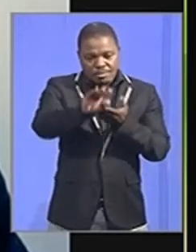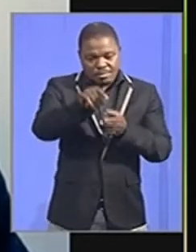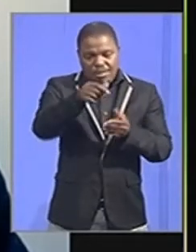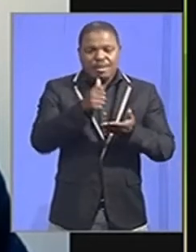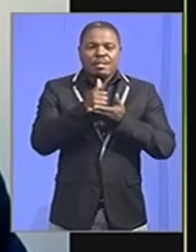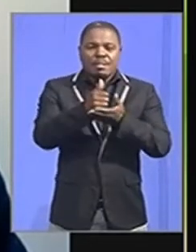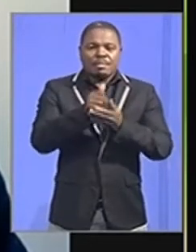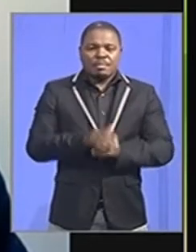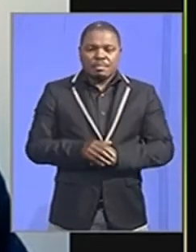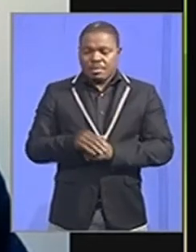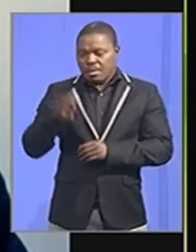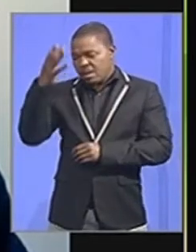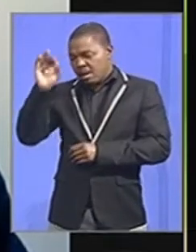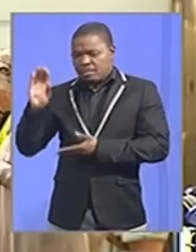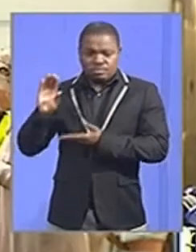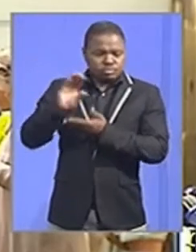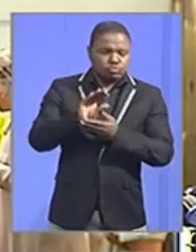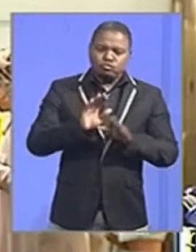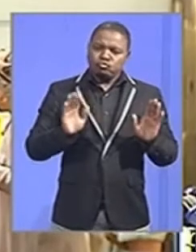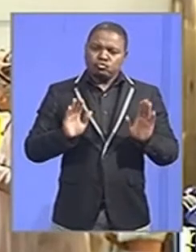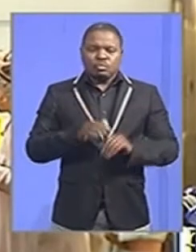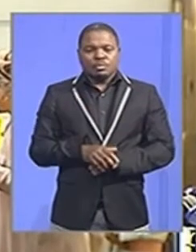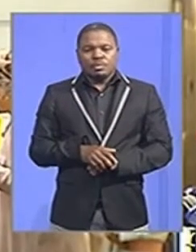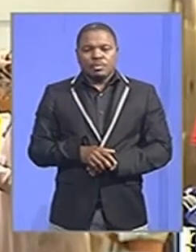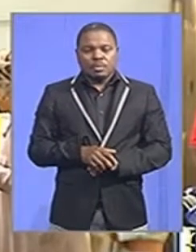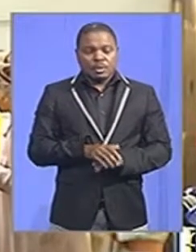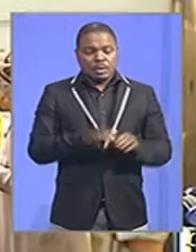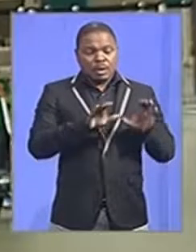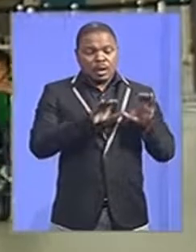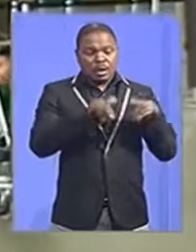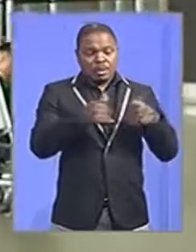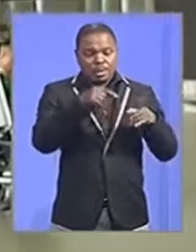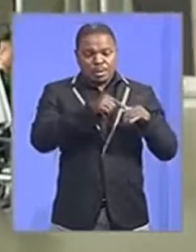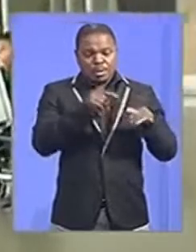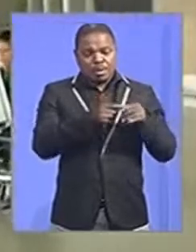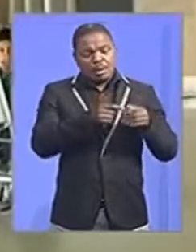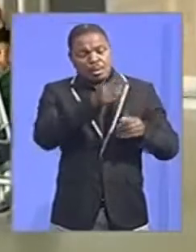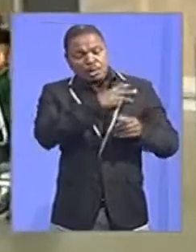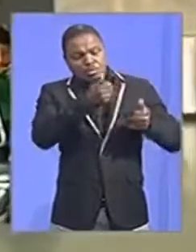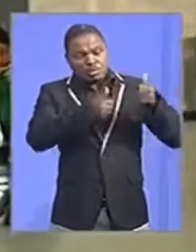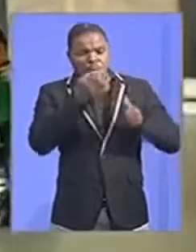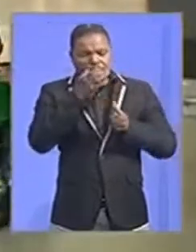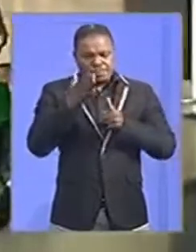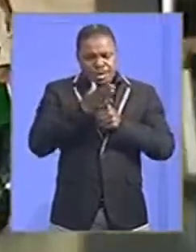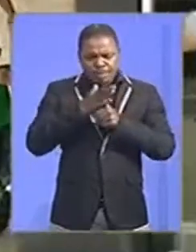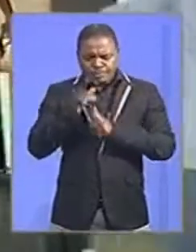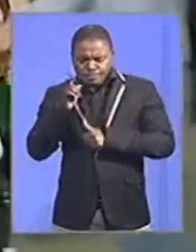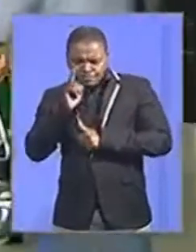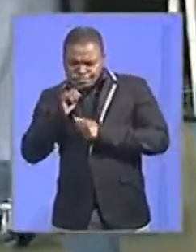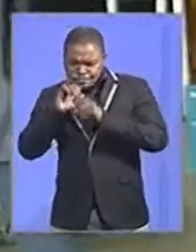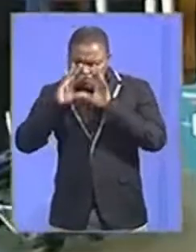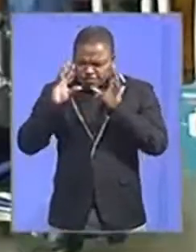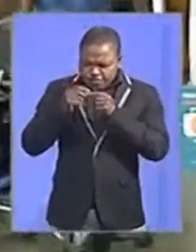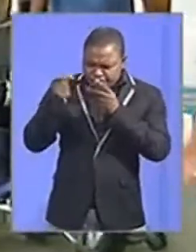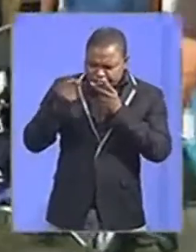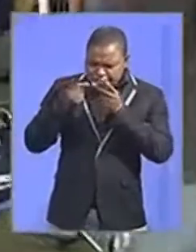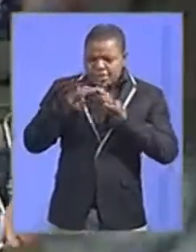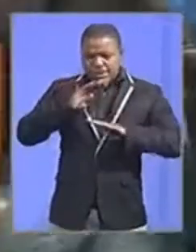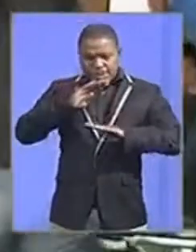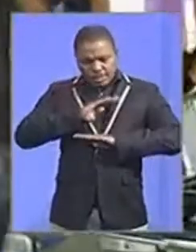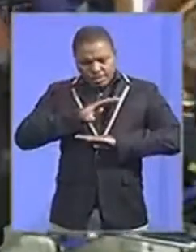Consortium and not by government. Batsamaisi ba Takatso ba re hang ha ba se ba ikgotsofaditse ka mehato e lokelang ho latelwa, ba